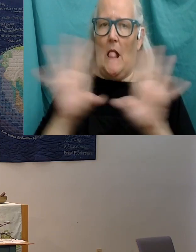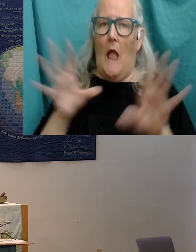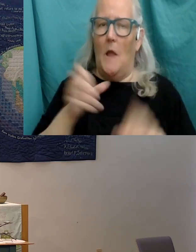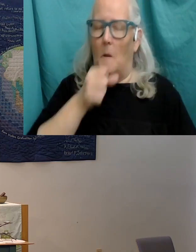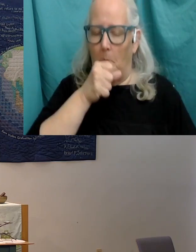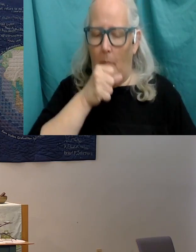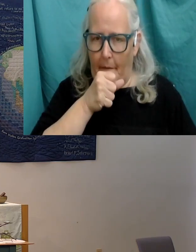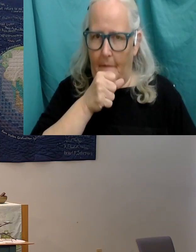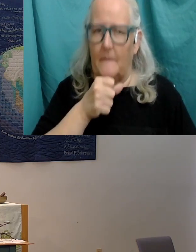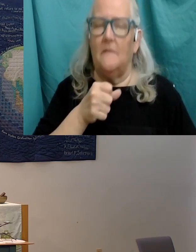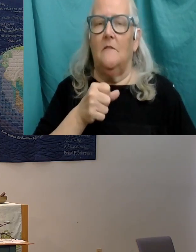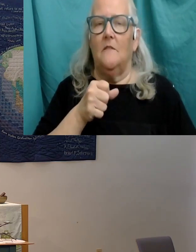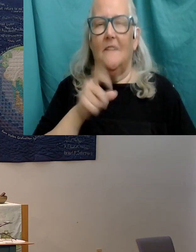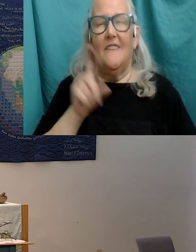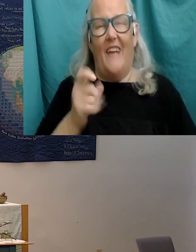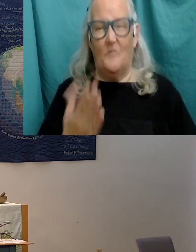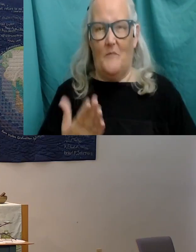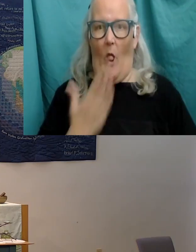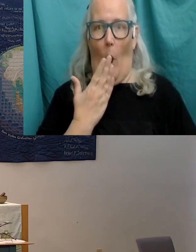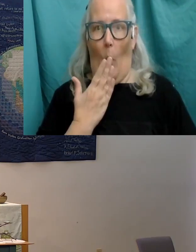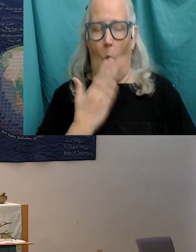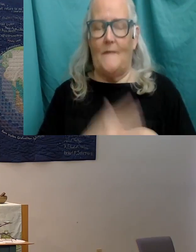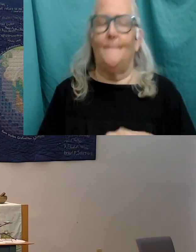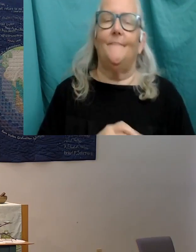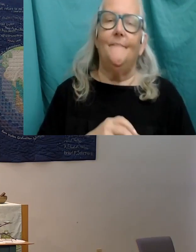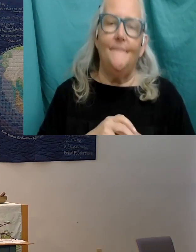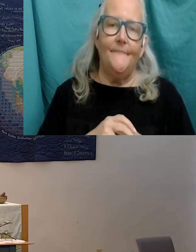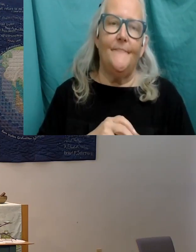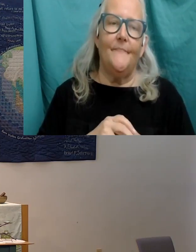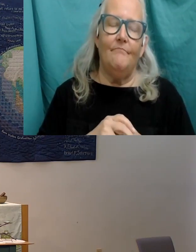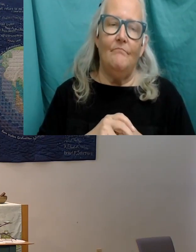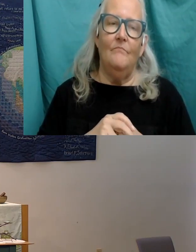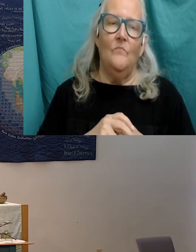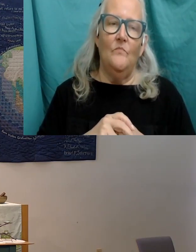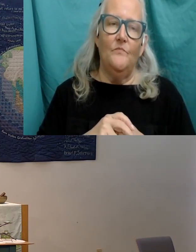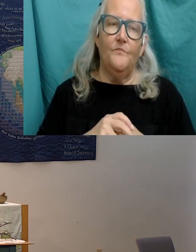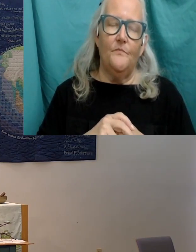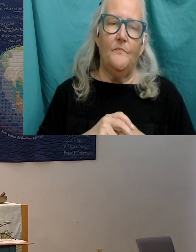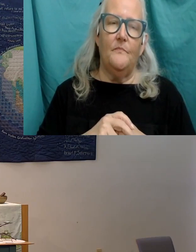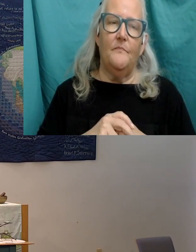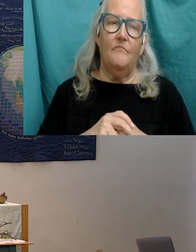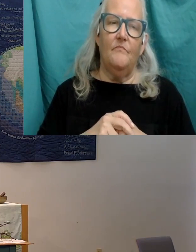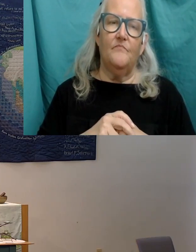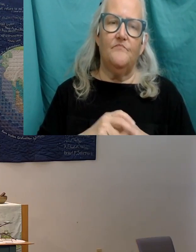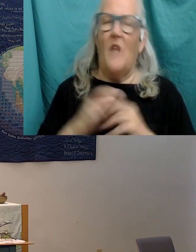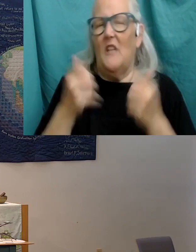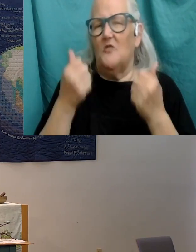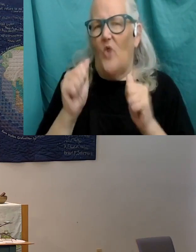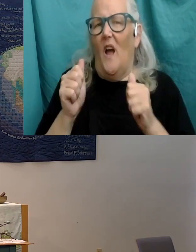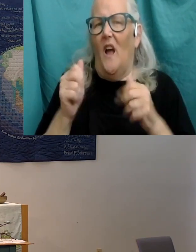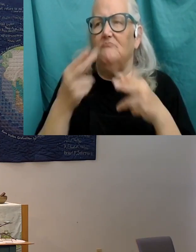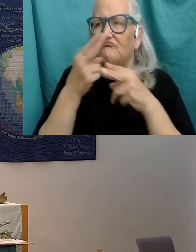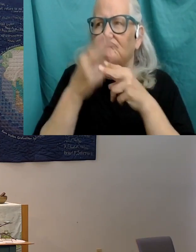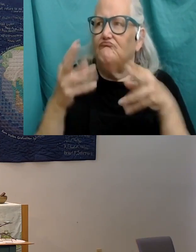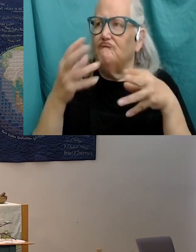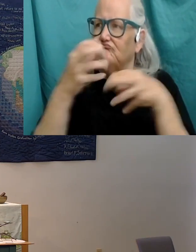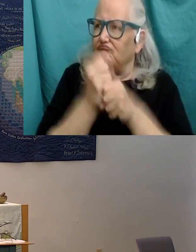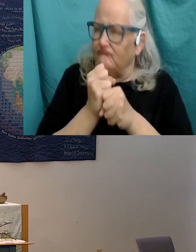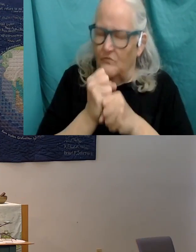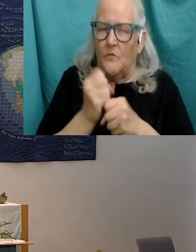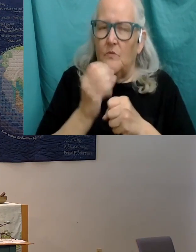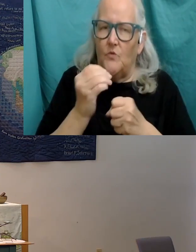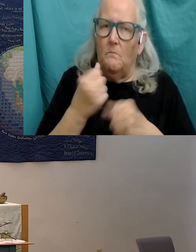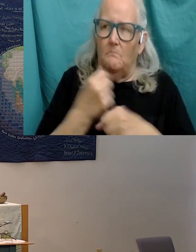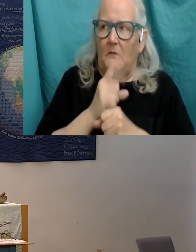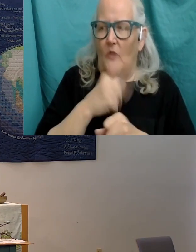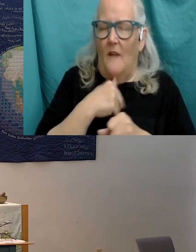close to this one. And try to keep your sharing brief so there's time for everyone who wishes to share. And after